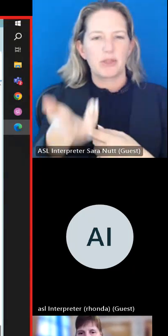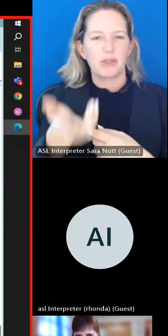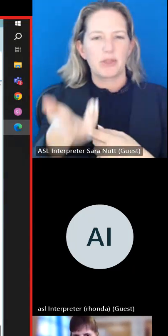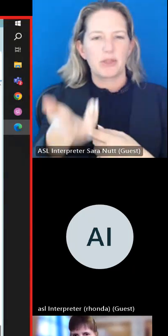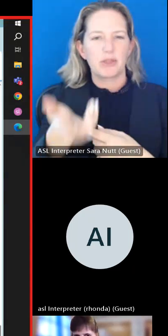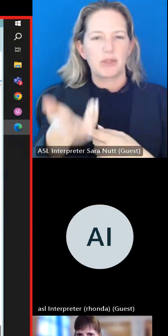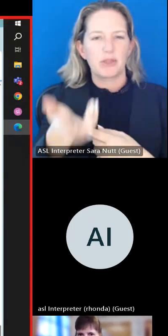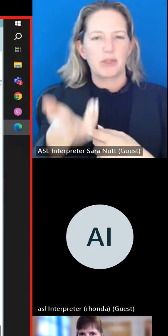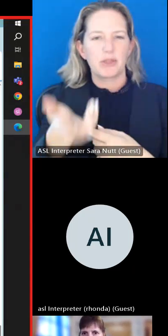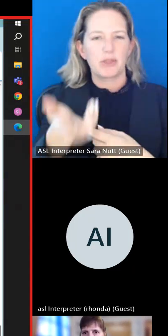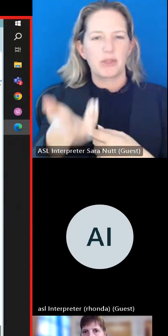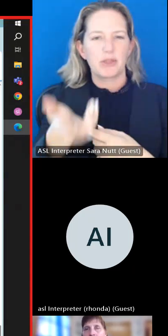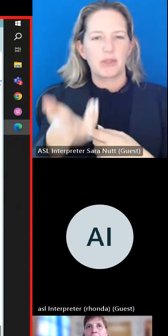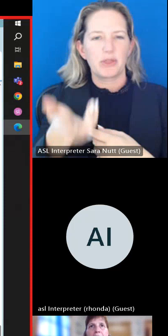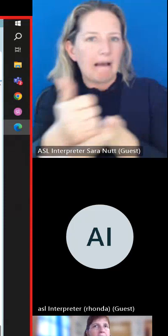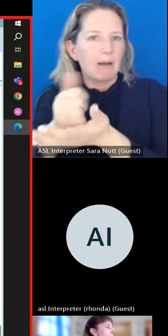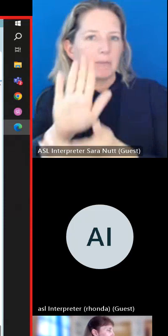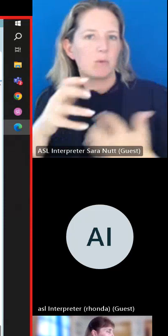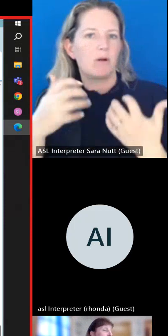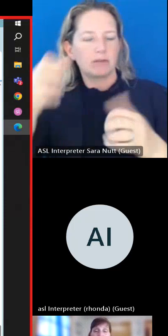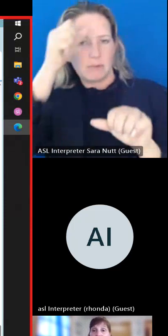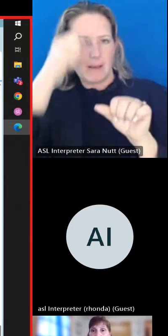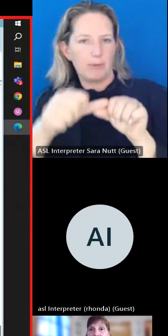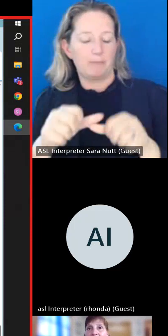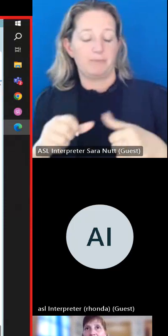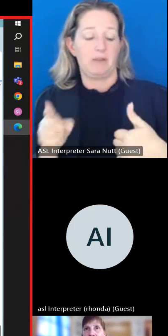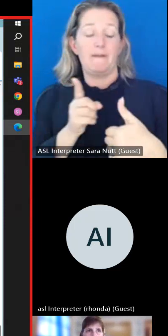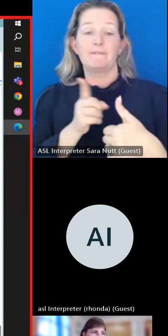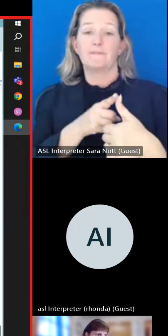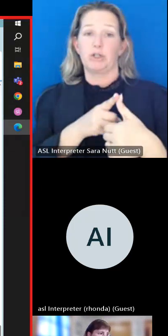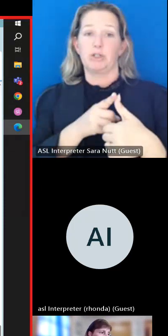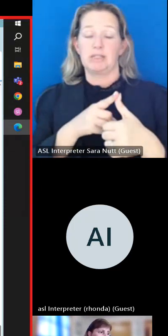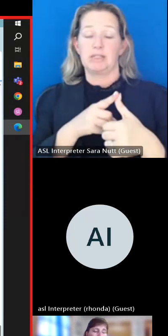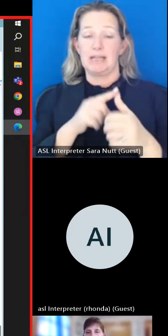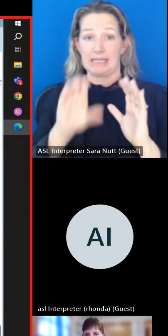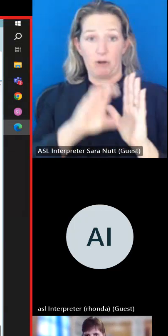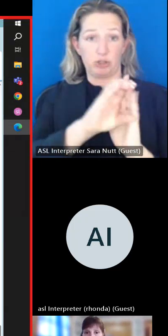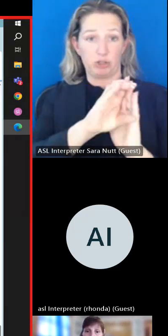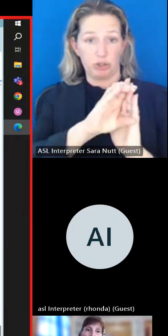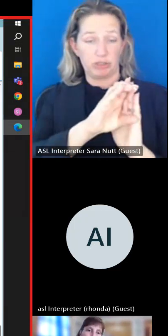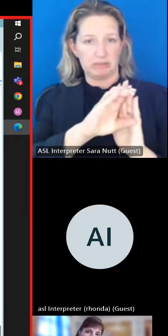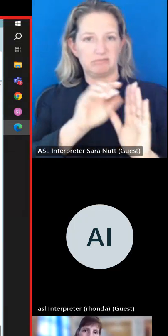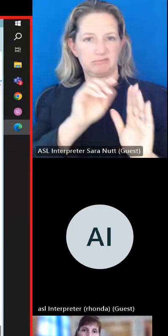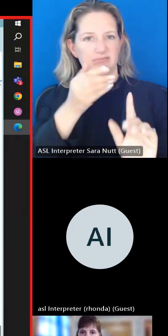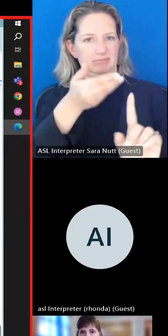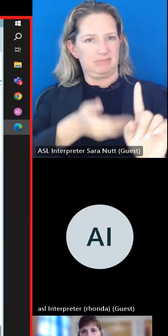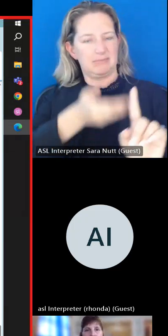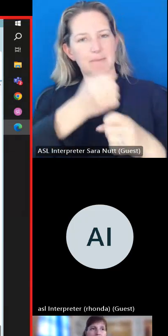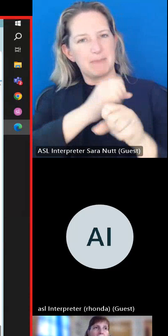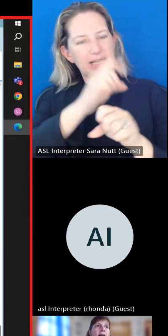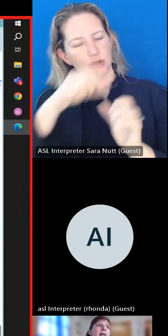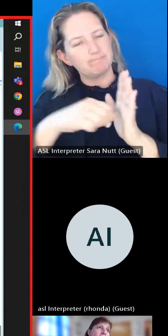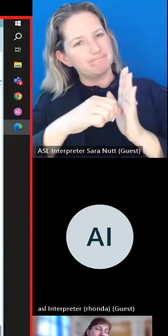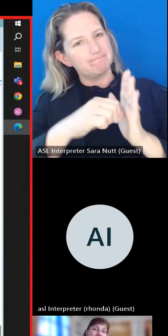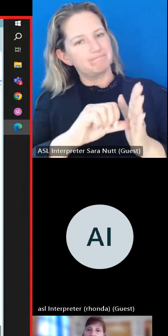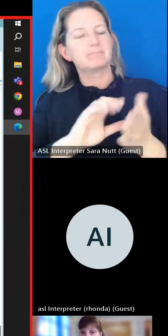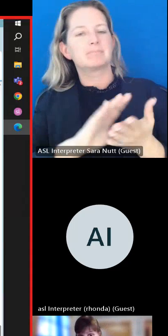humanize the characters. And what she means by that is, who are the real people behind the